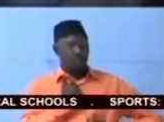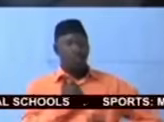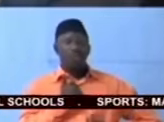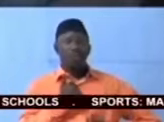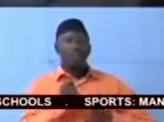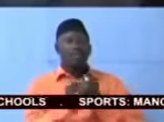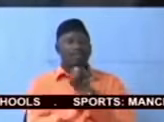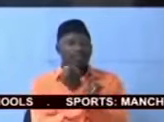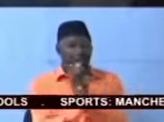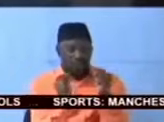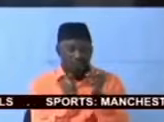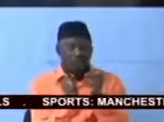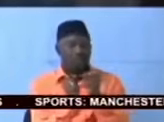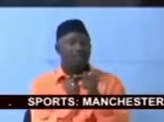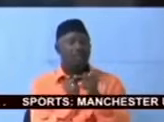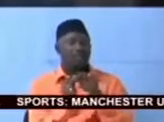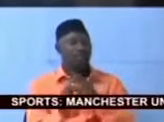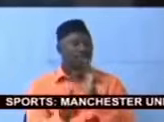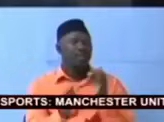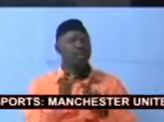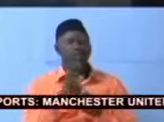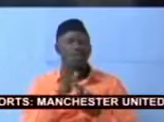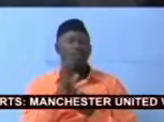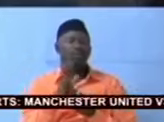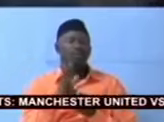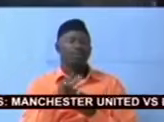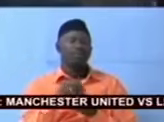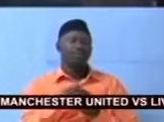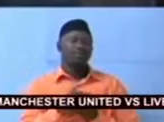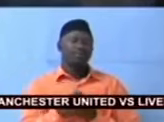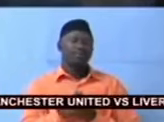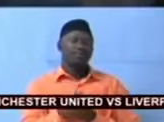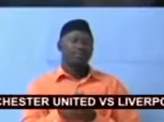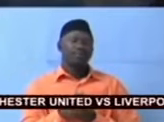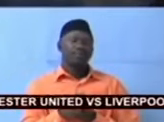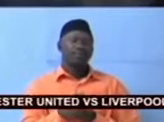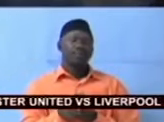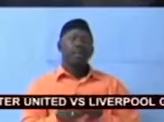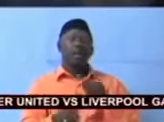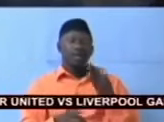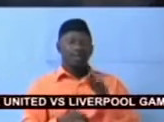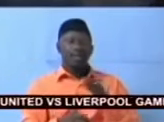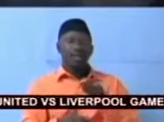And as counsel, if you look at the criteria to consider in granting bail,